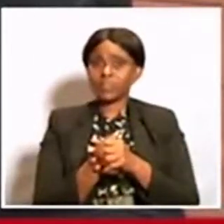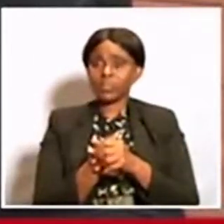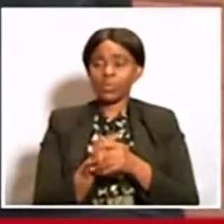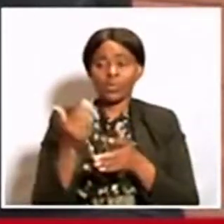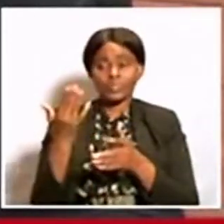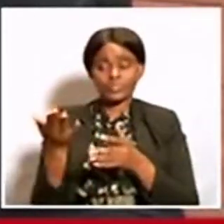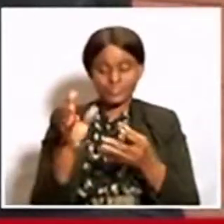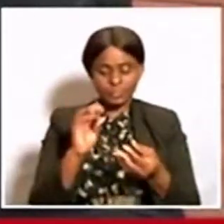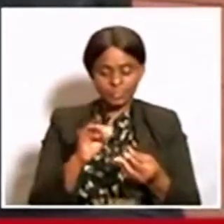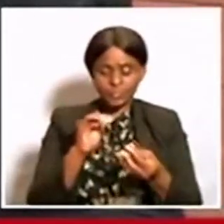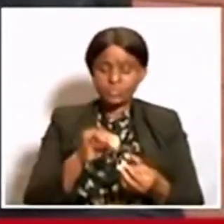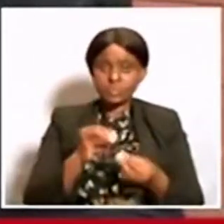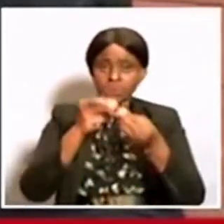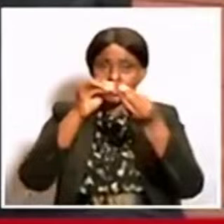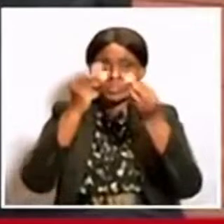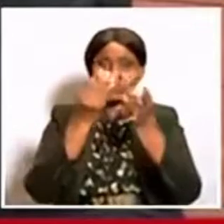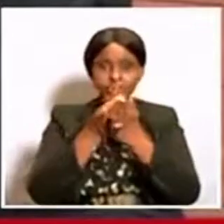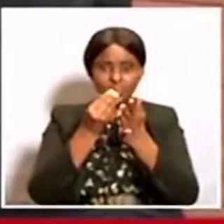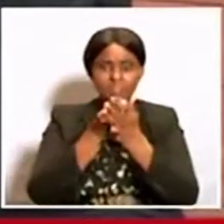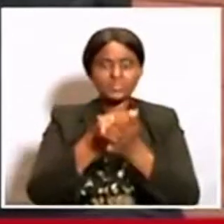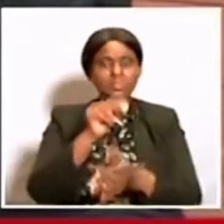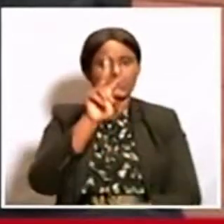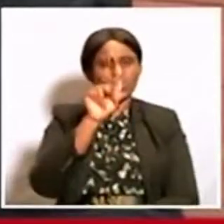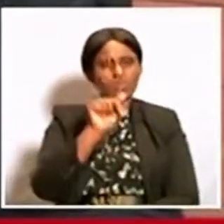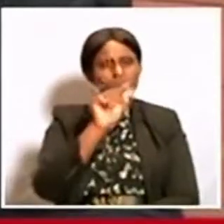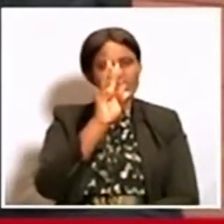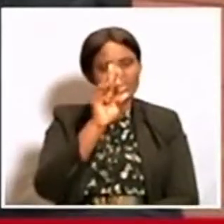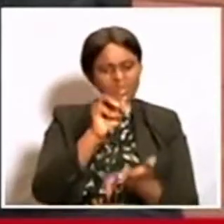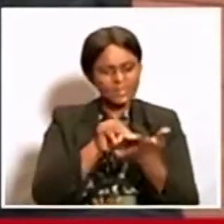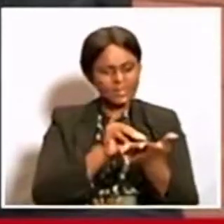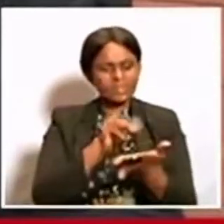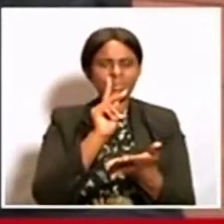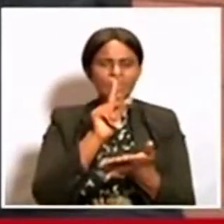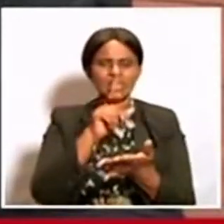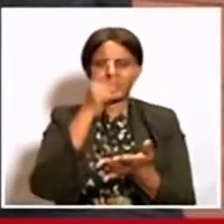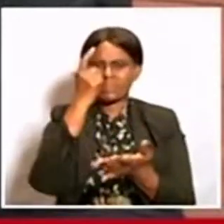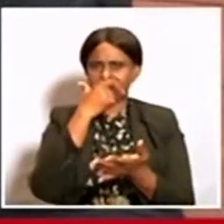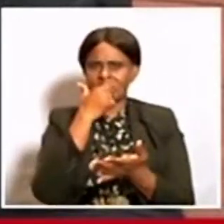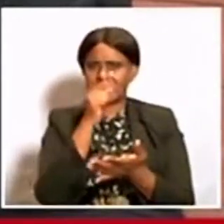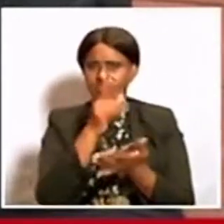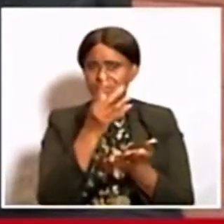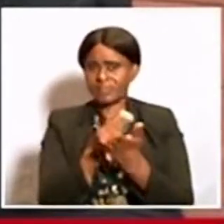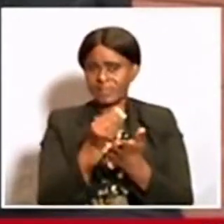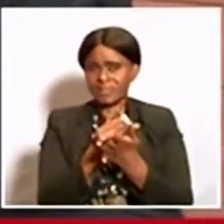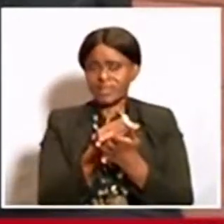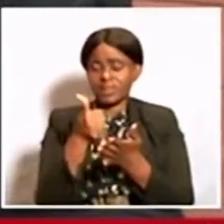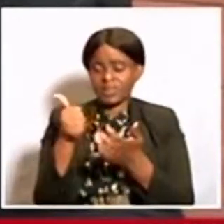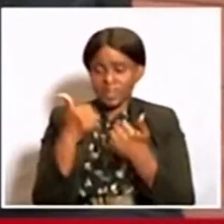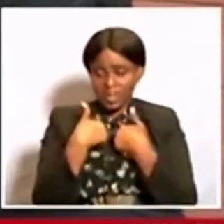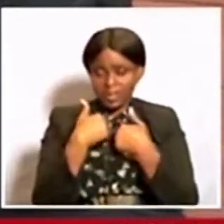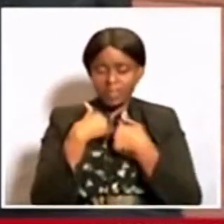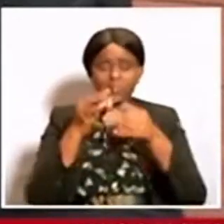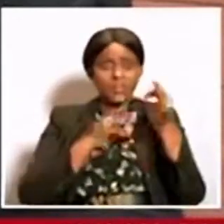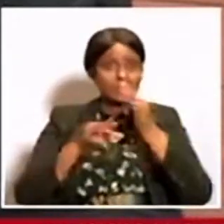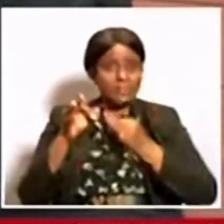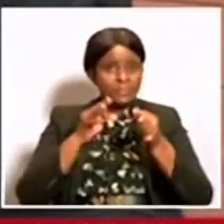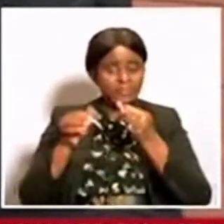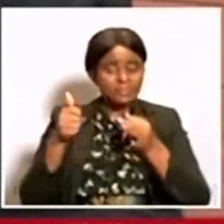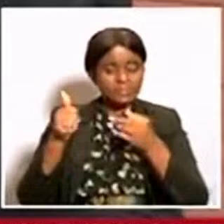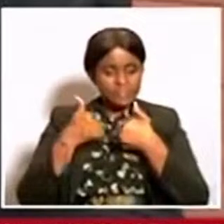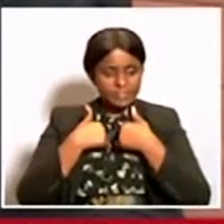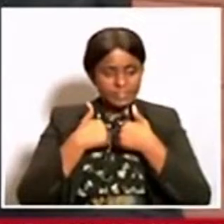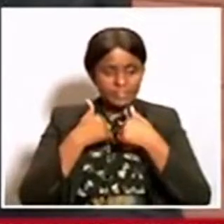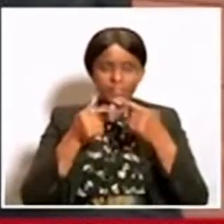the total unspent funds are 2.6 million kwacha, and you have indicated that you